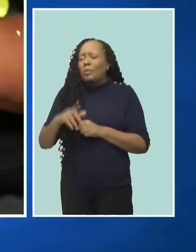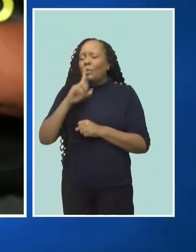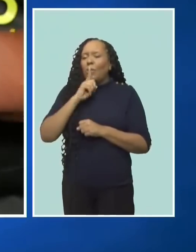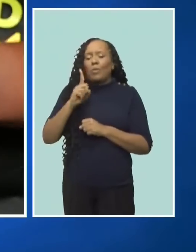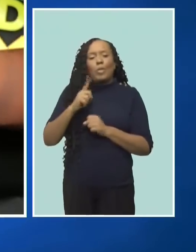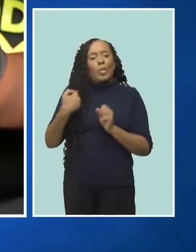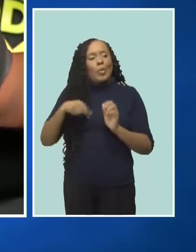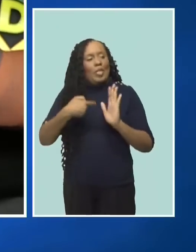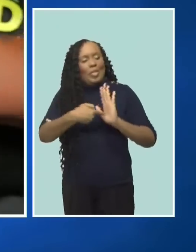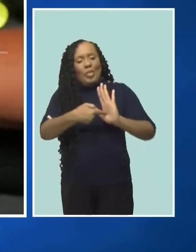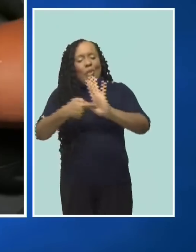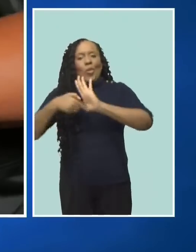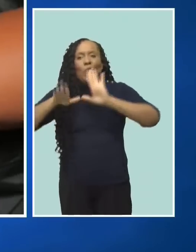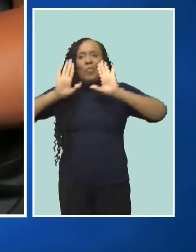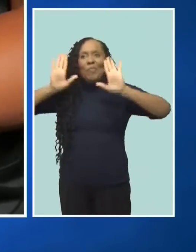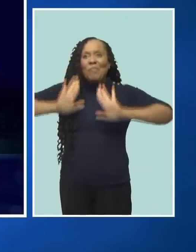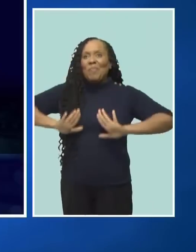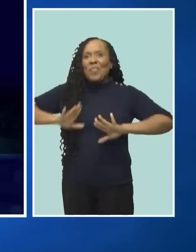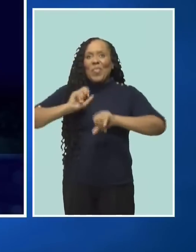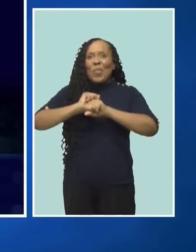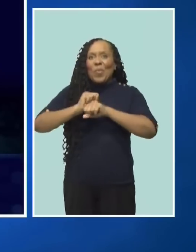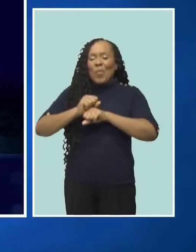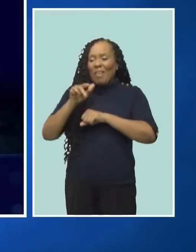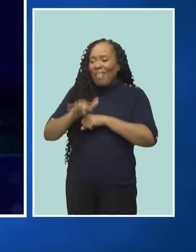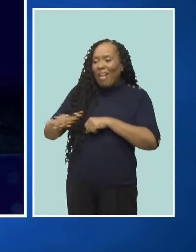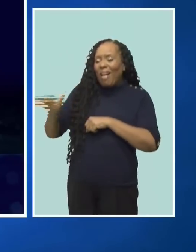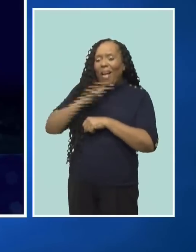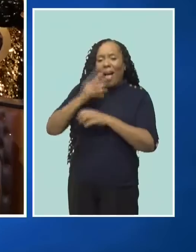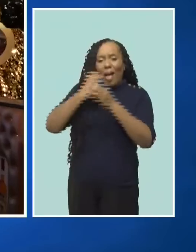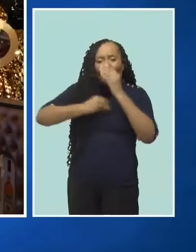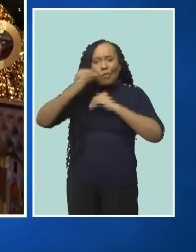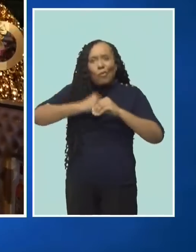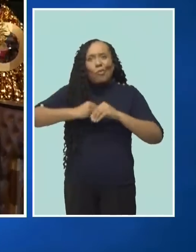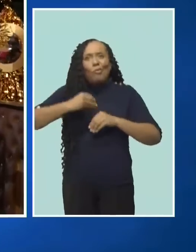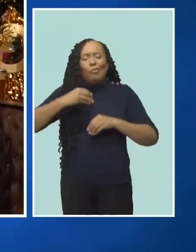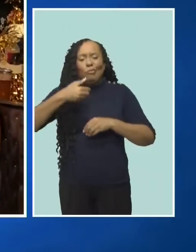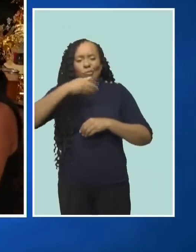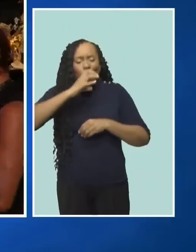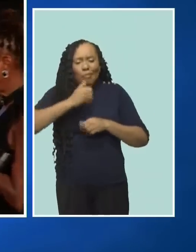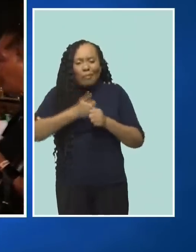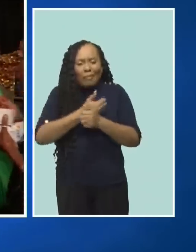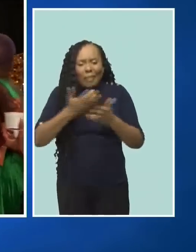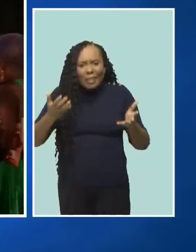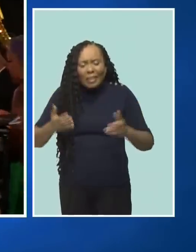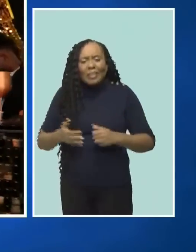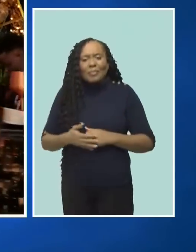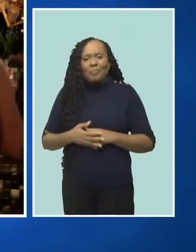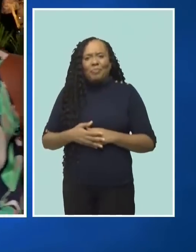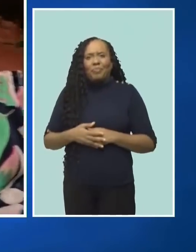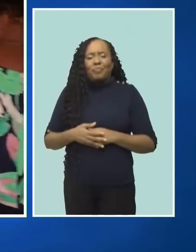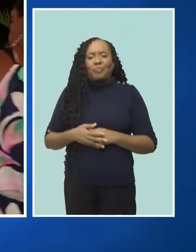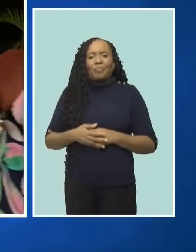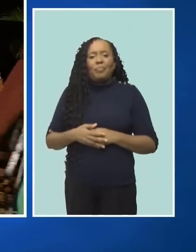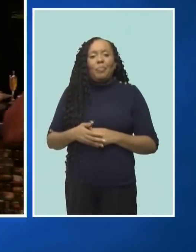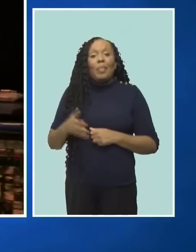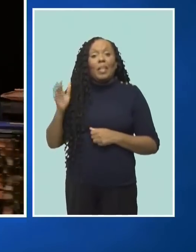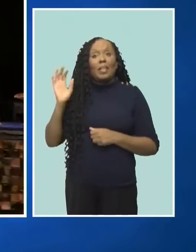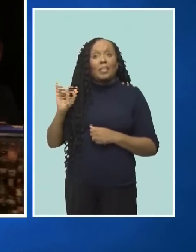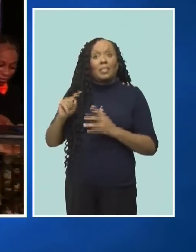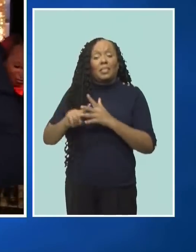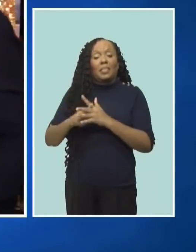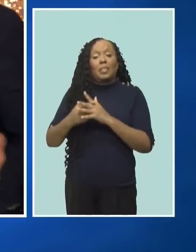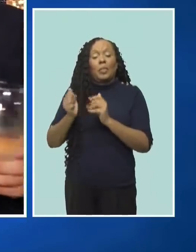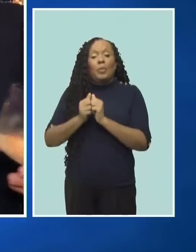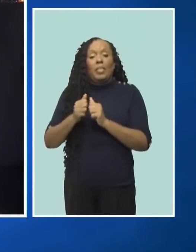showcase such an amazing display of local culinary talent. She reflected on the festival, which started with the Junior Chef